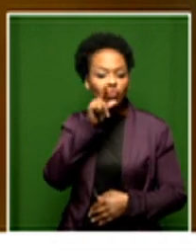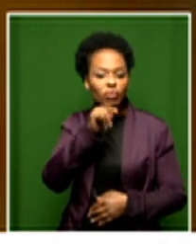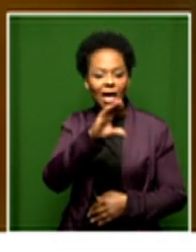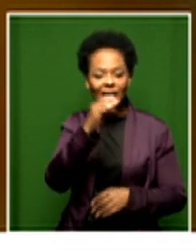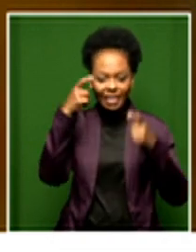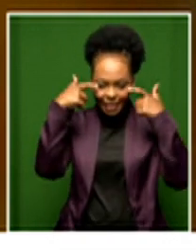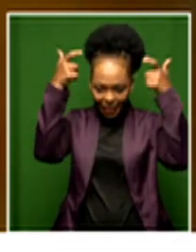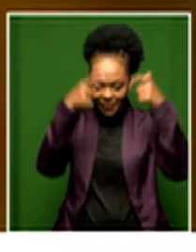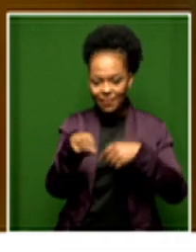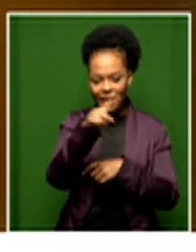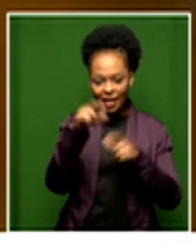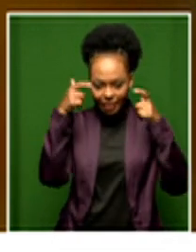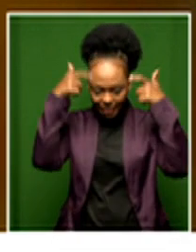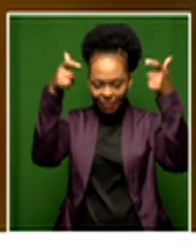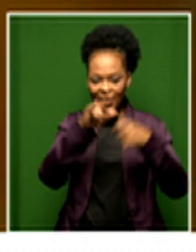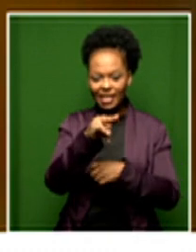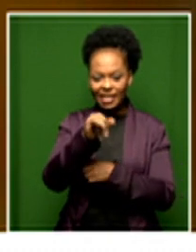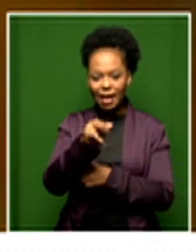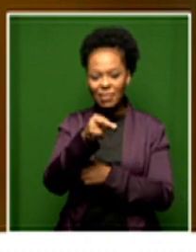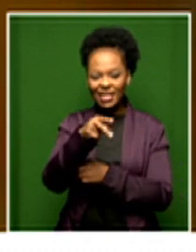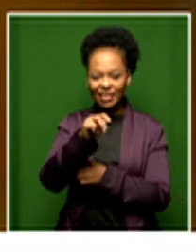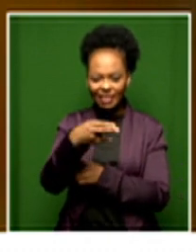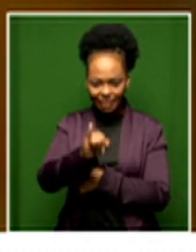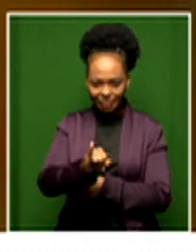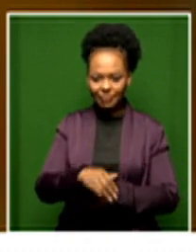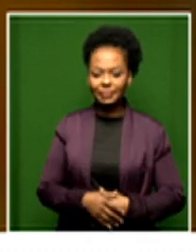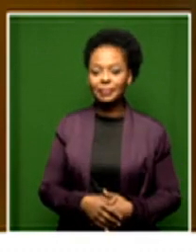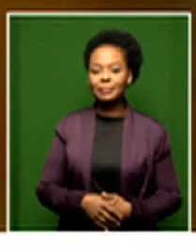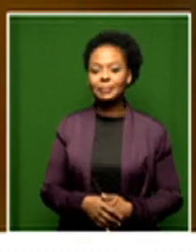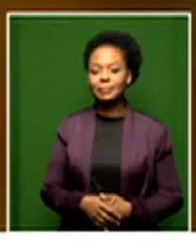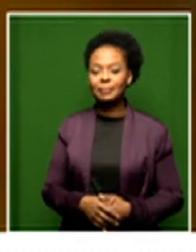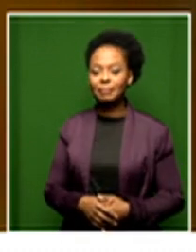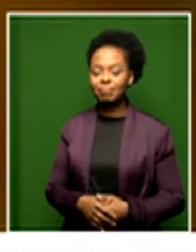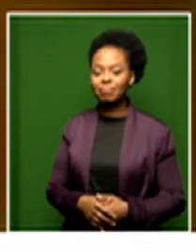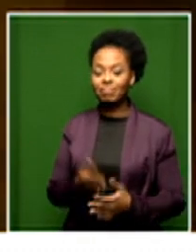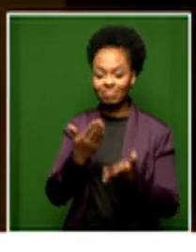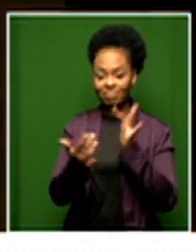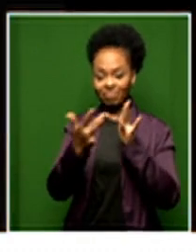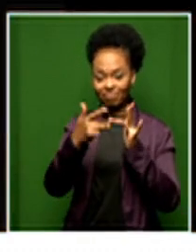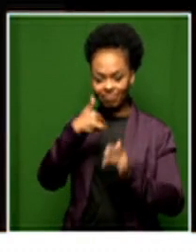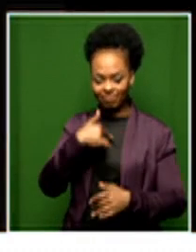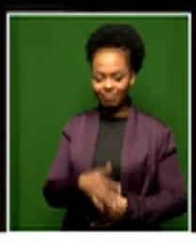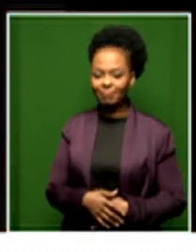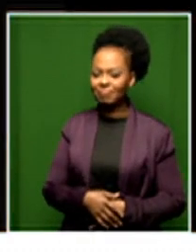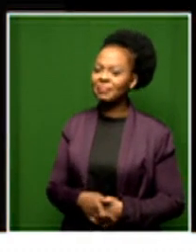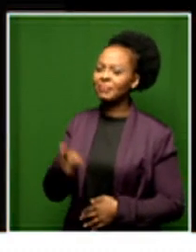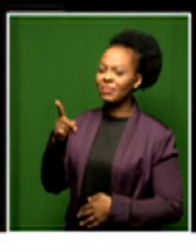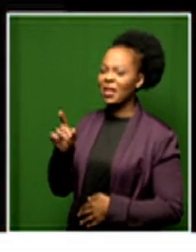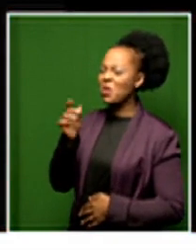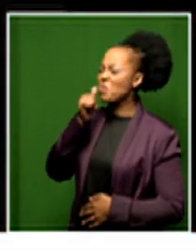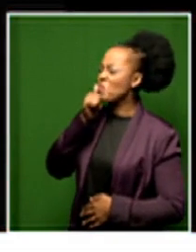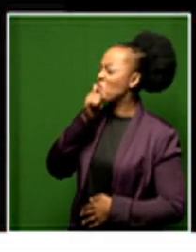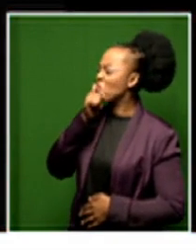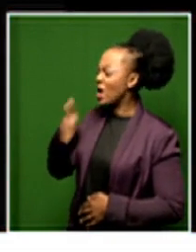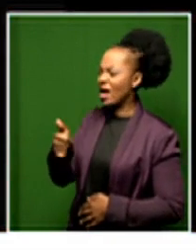Mni, at Chef Linda Mni. That's where they can find me. Okay, so what is that one ingredient that every chef